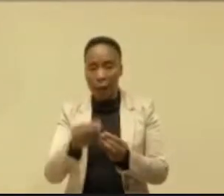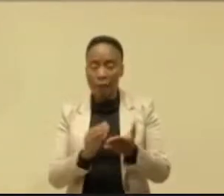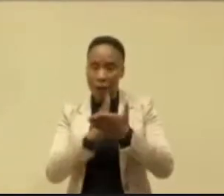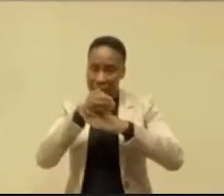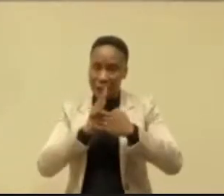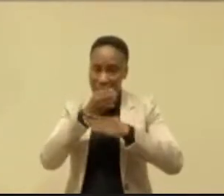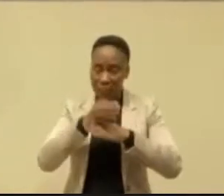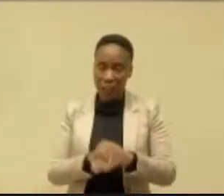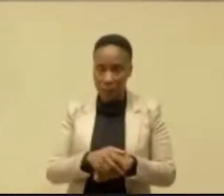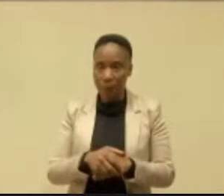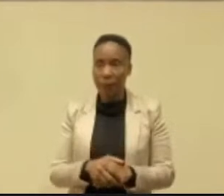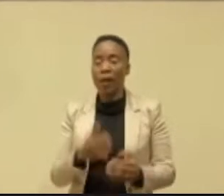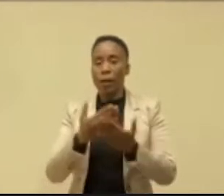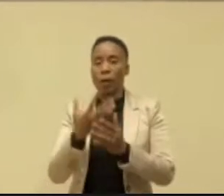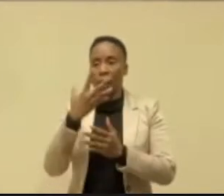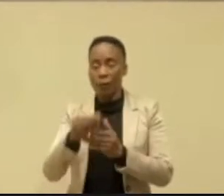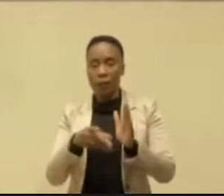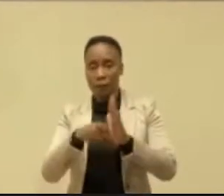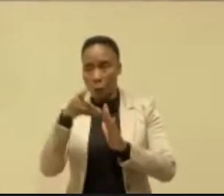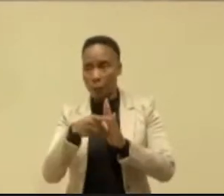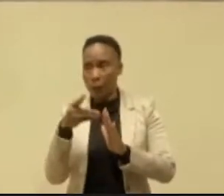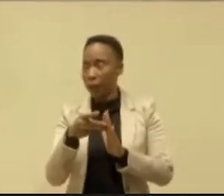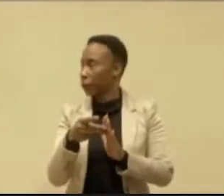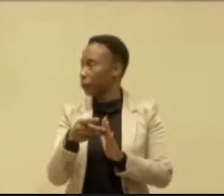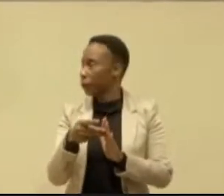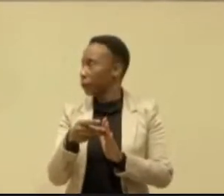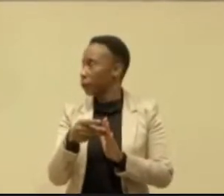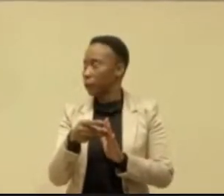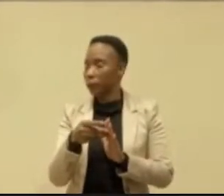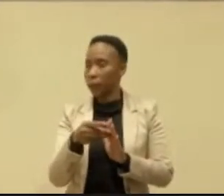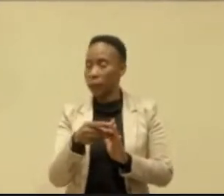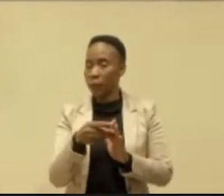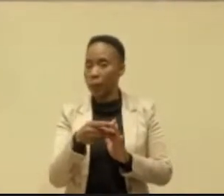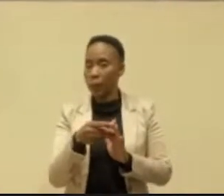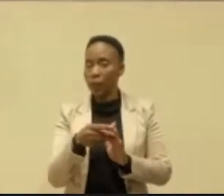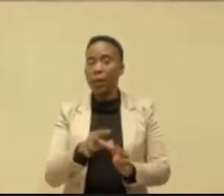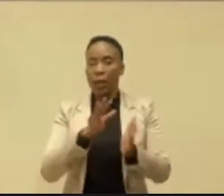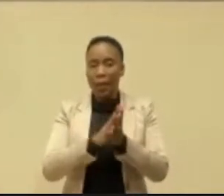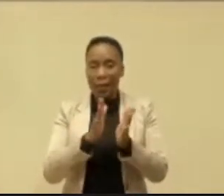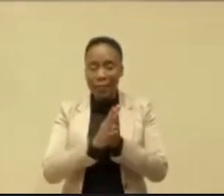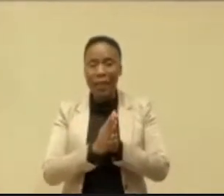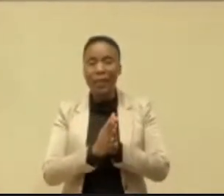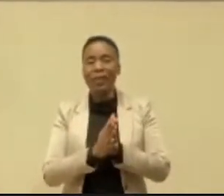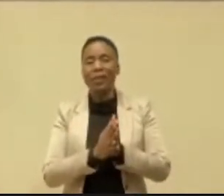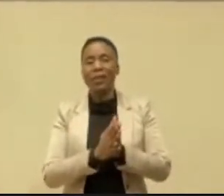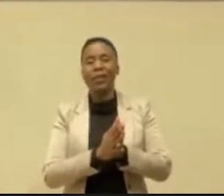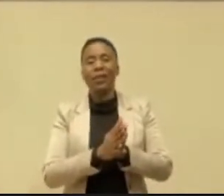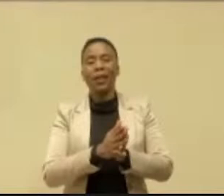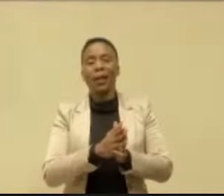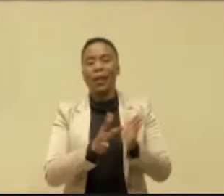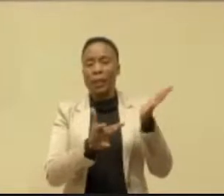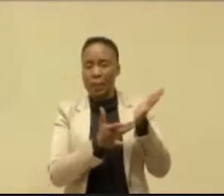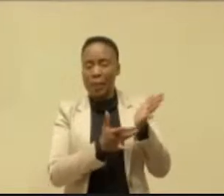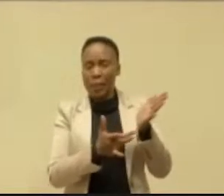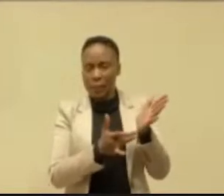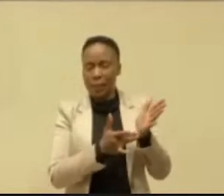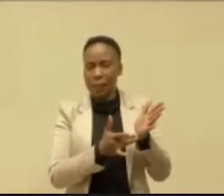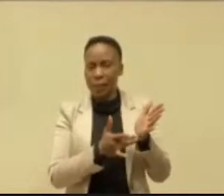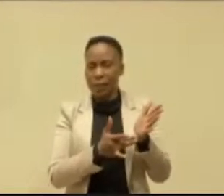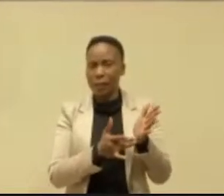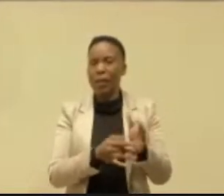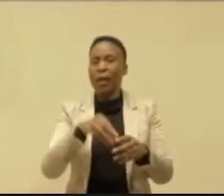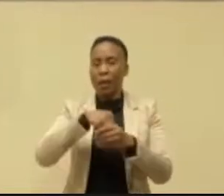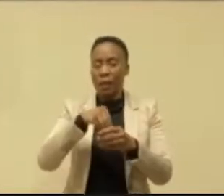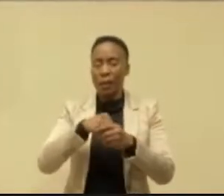deployment to product upgrading facilitate digitization and econom and commerce in the